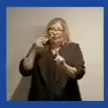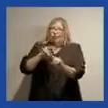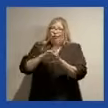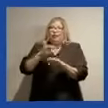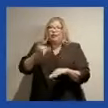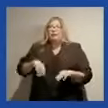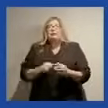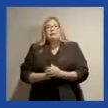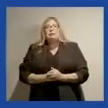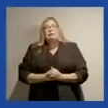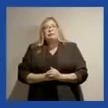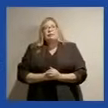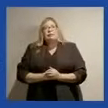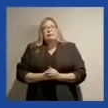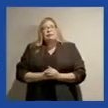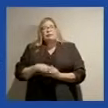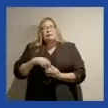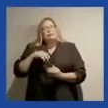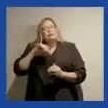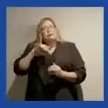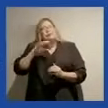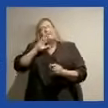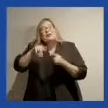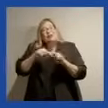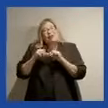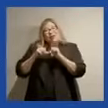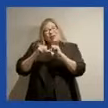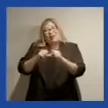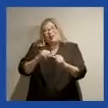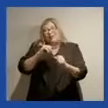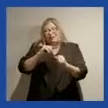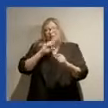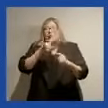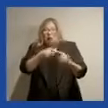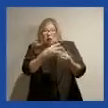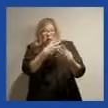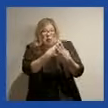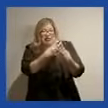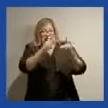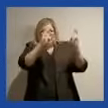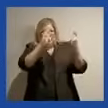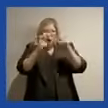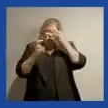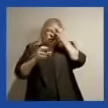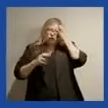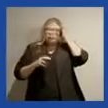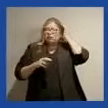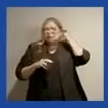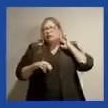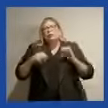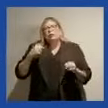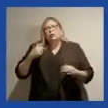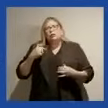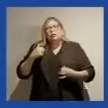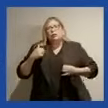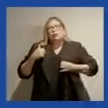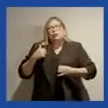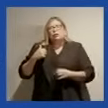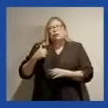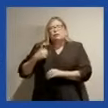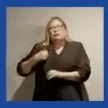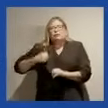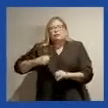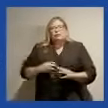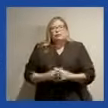I want to talk about the prison issues. We've saved, and again, everything I say can and